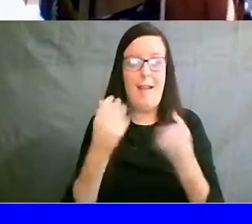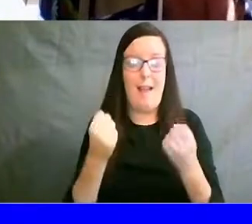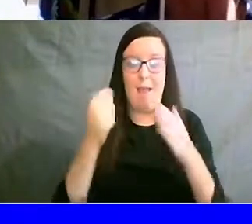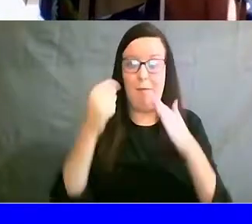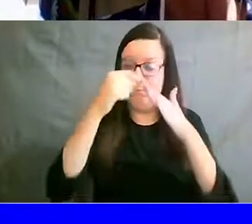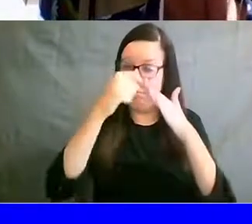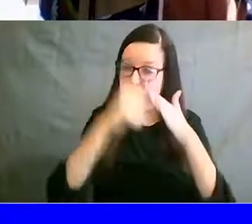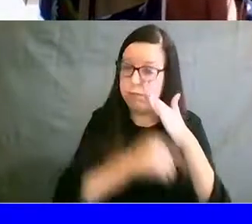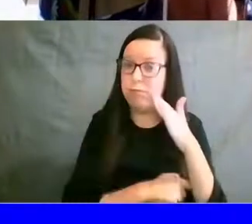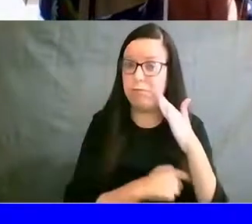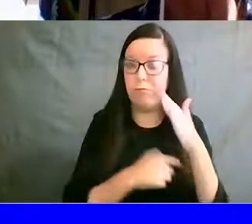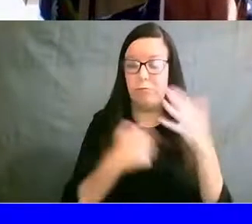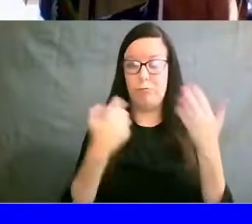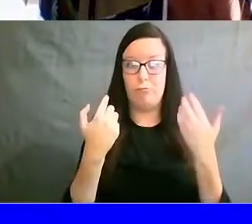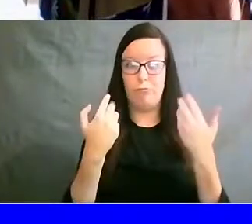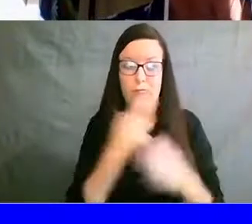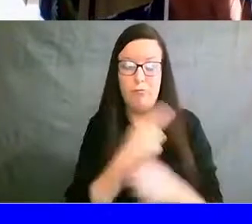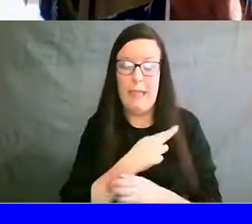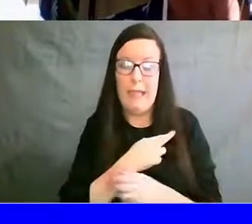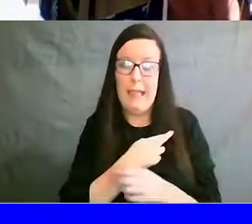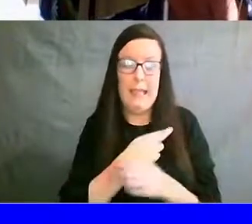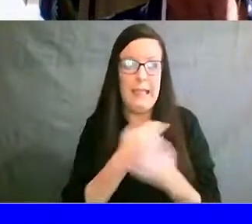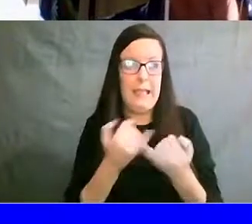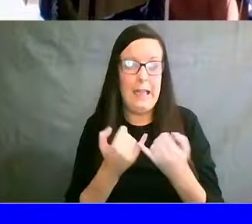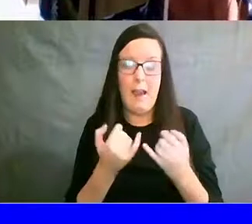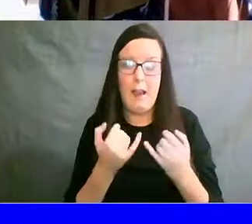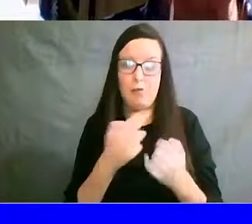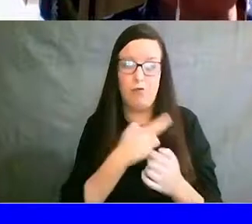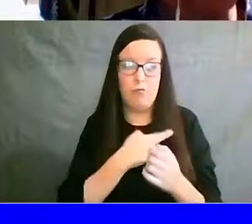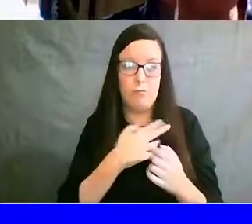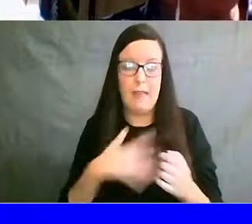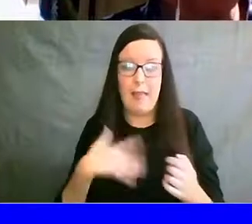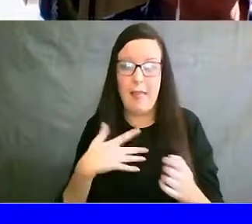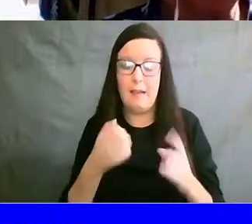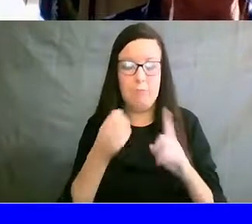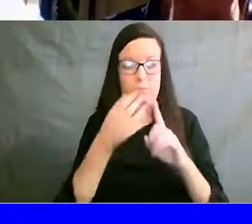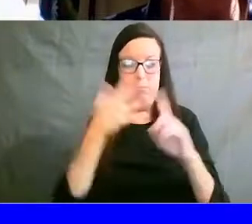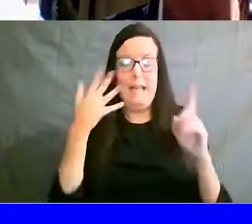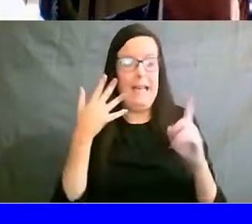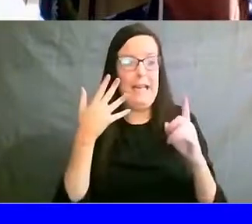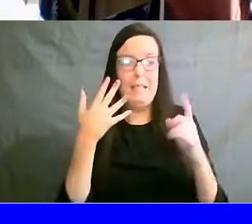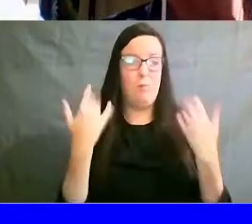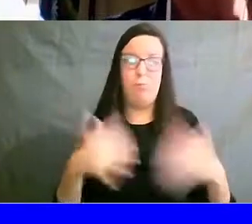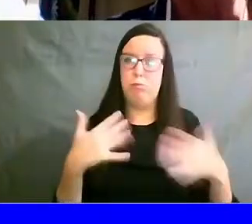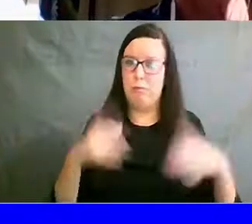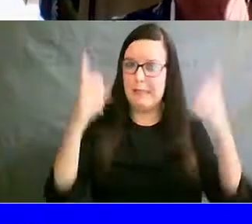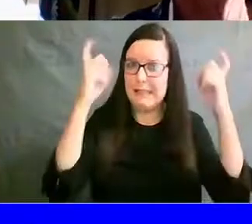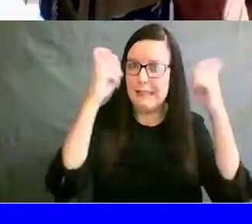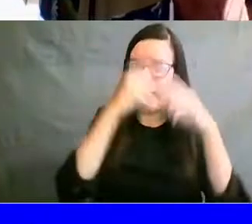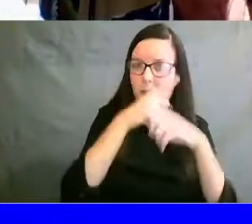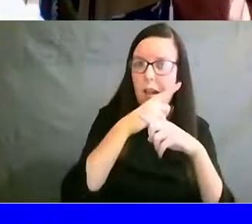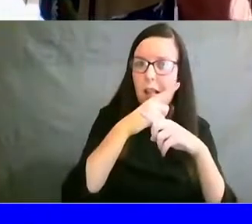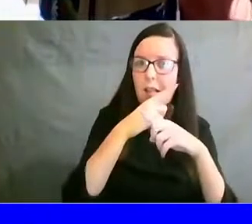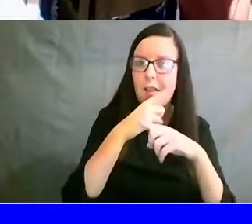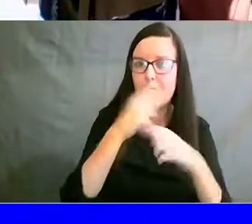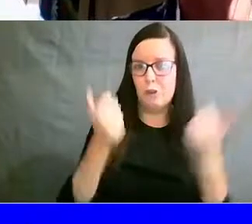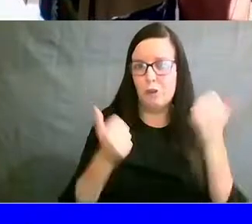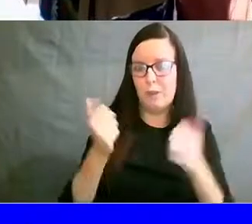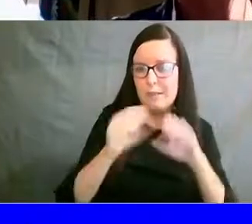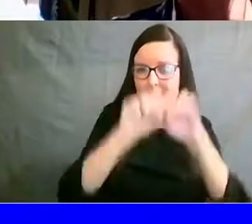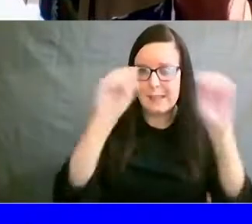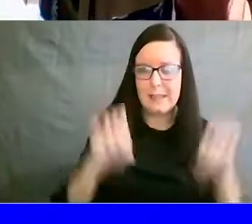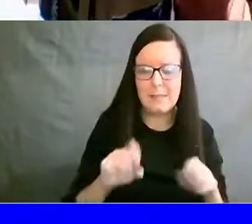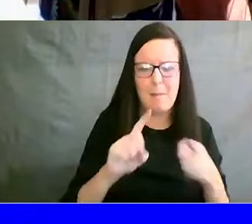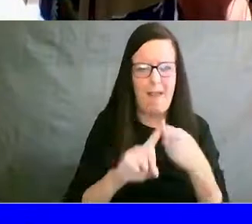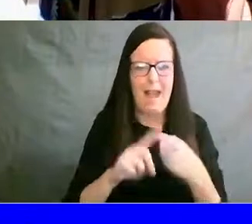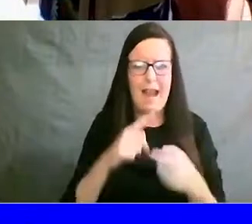reality to what we described around the complexity of the justice system. And I think really